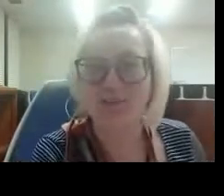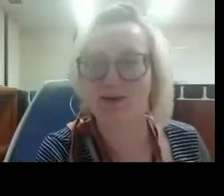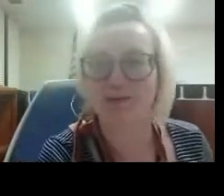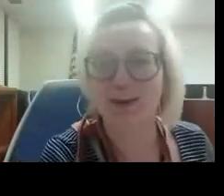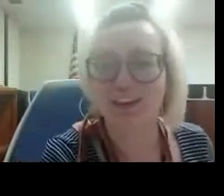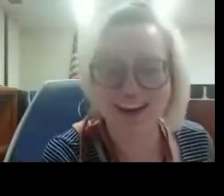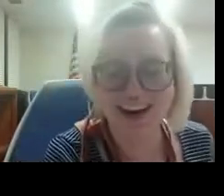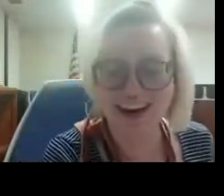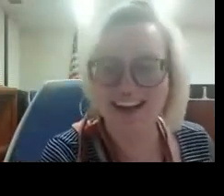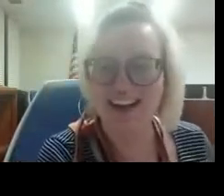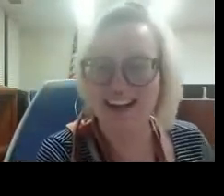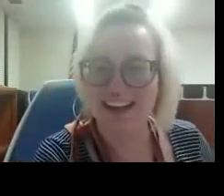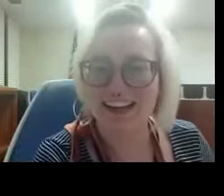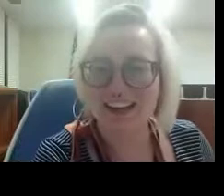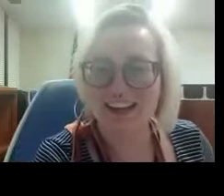using too much food coloring.